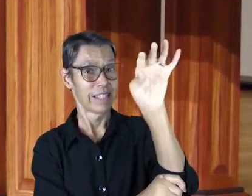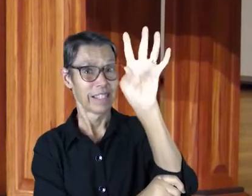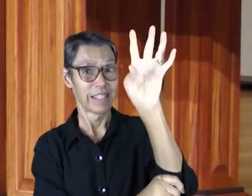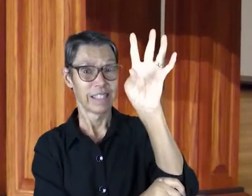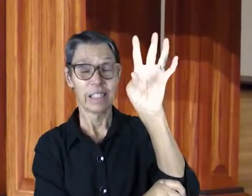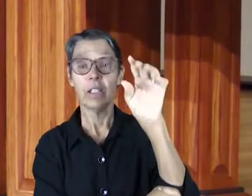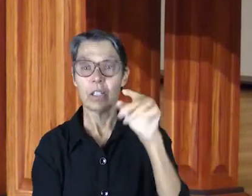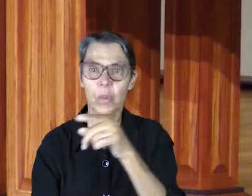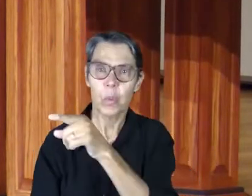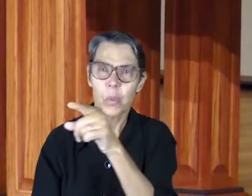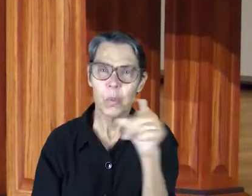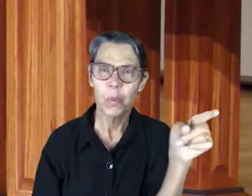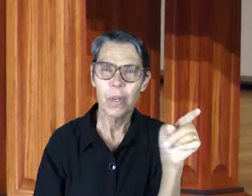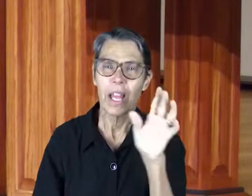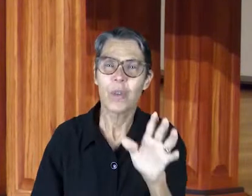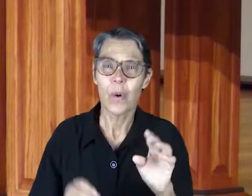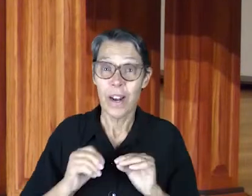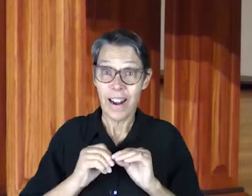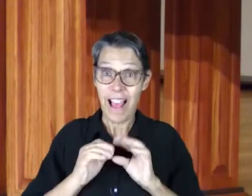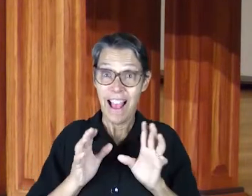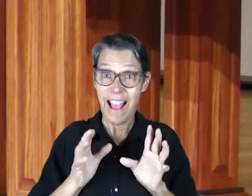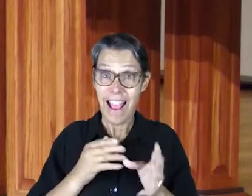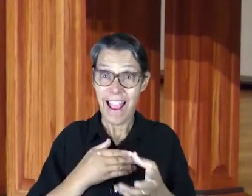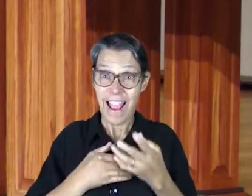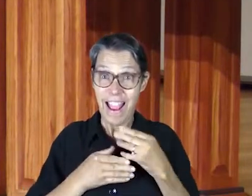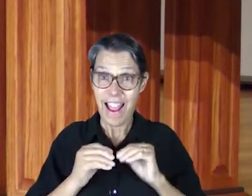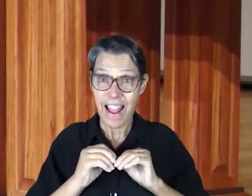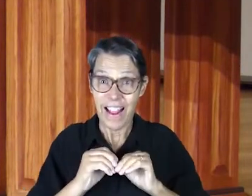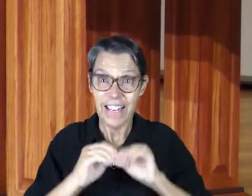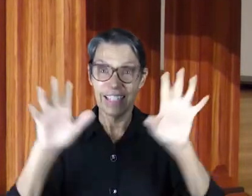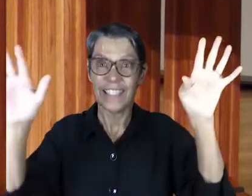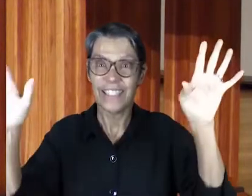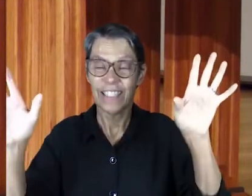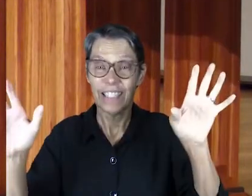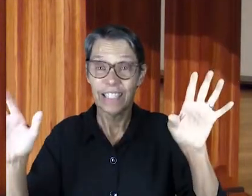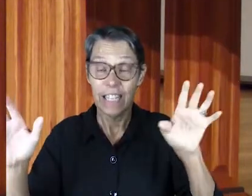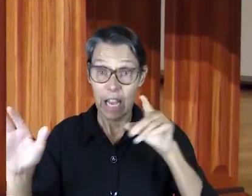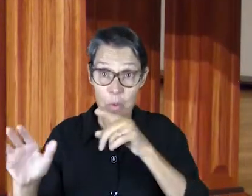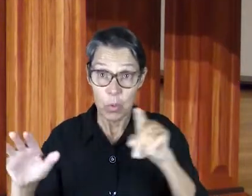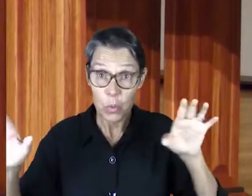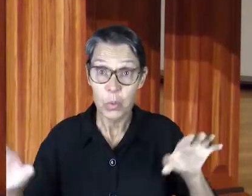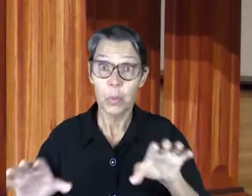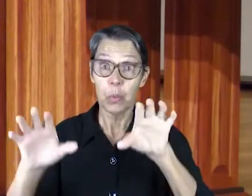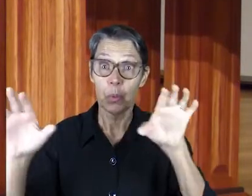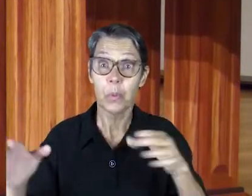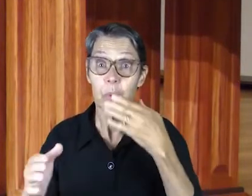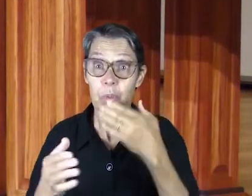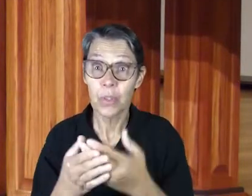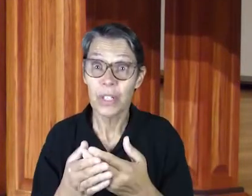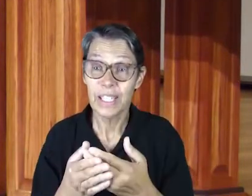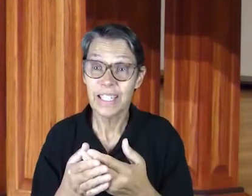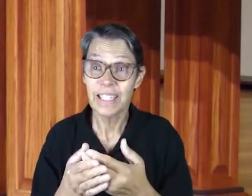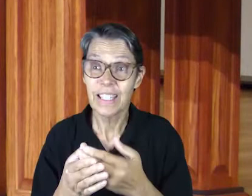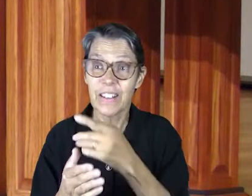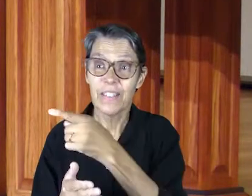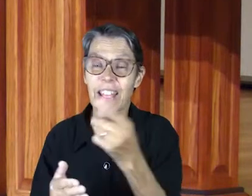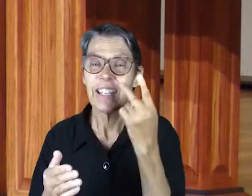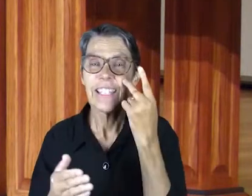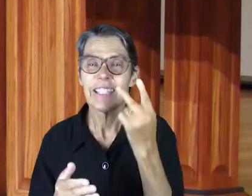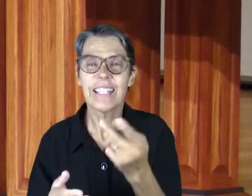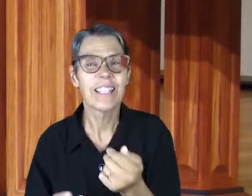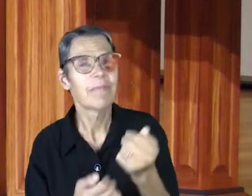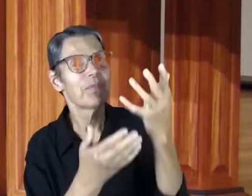before others that they may see your good works and give glory to God. And yet, so often we are encouraged not to be